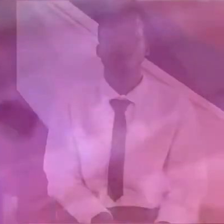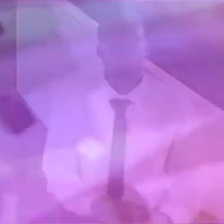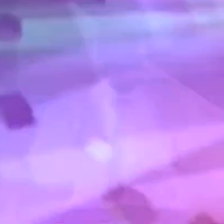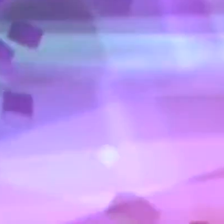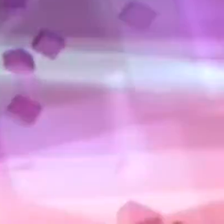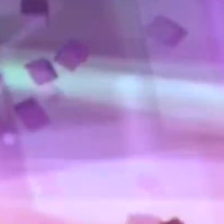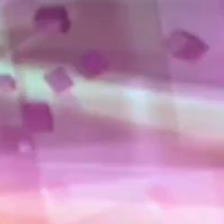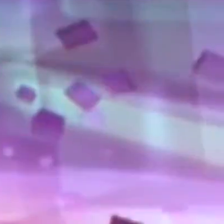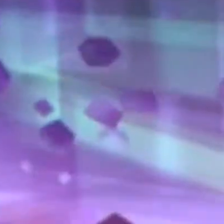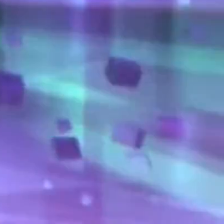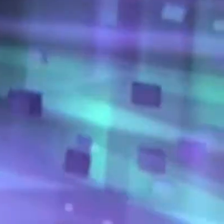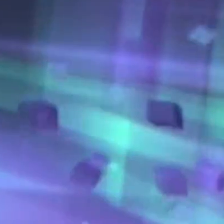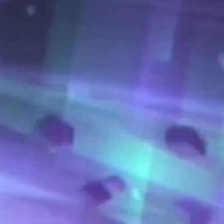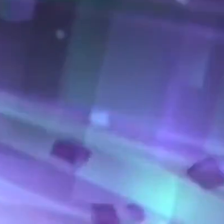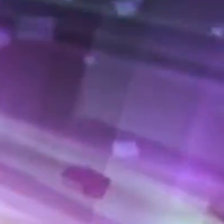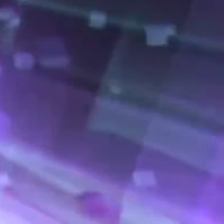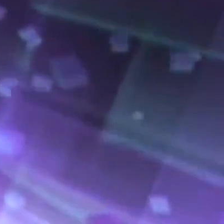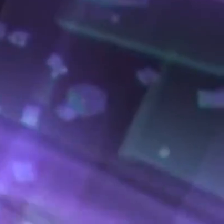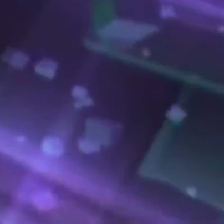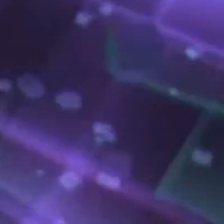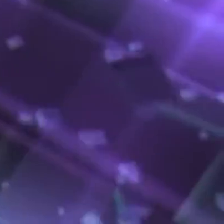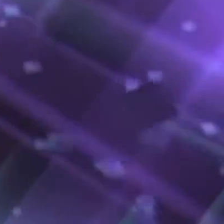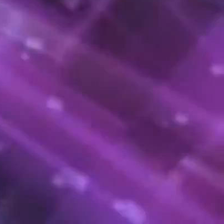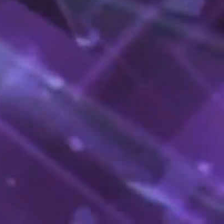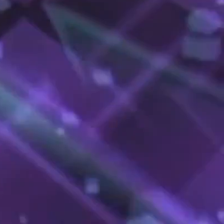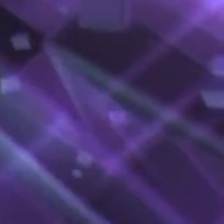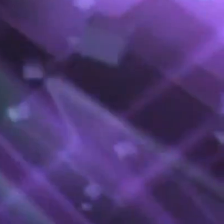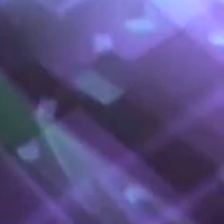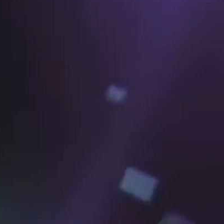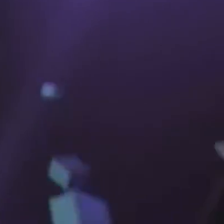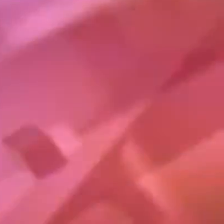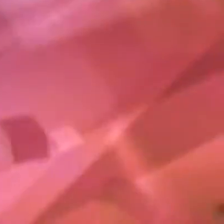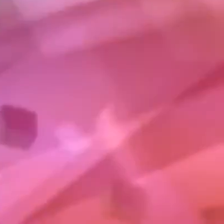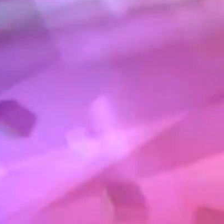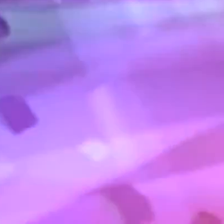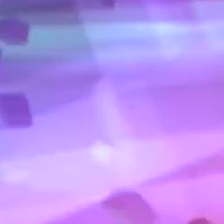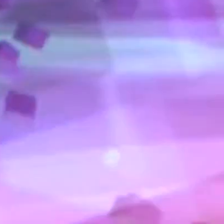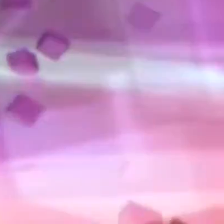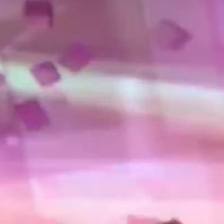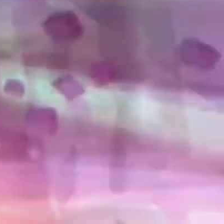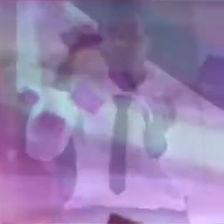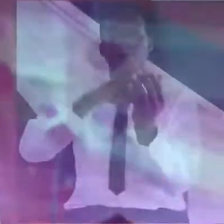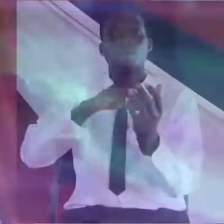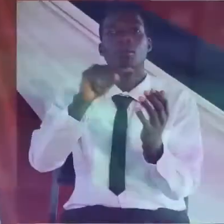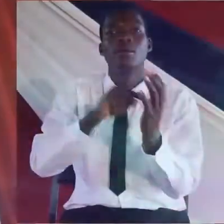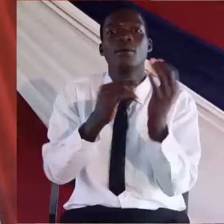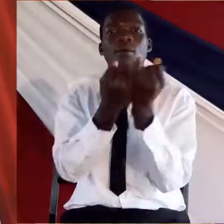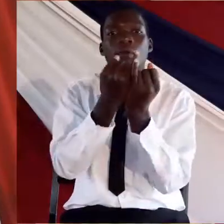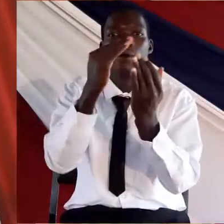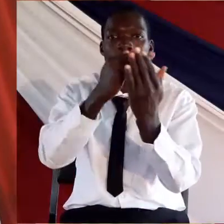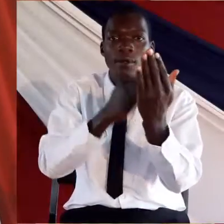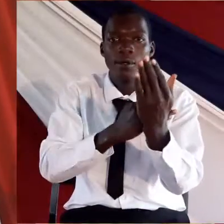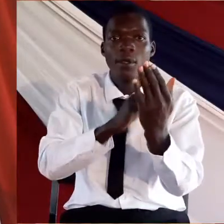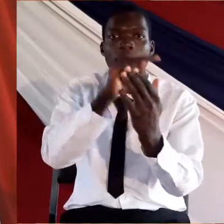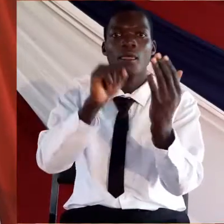Good morning and happy Sabbath. We want to welcome all of you viewers once again to this Sabbath's program.